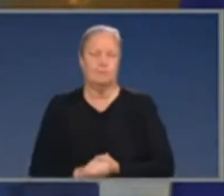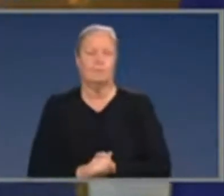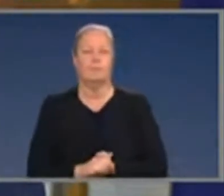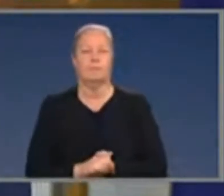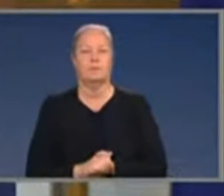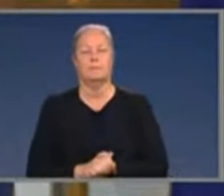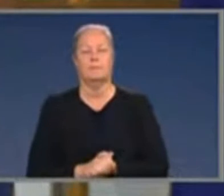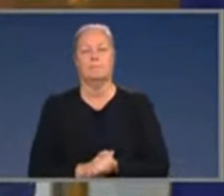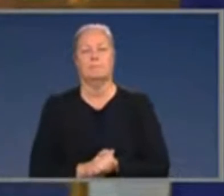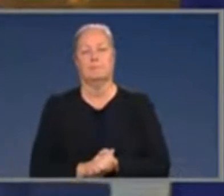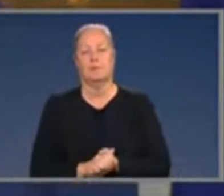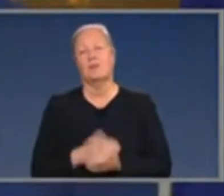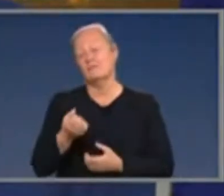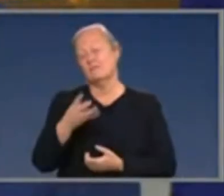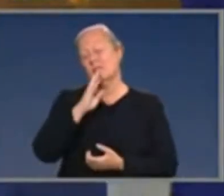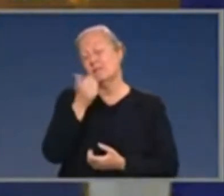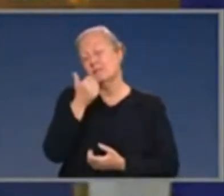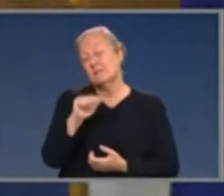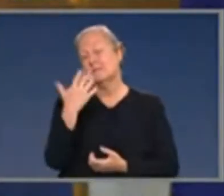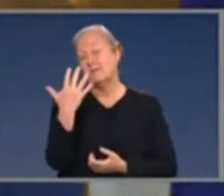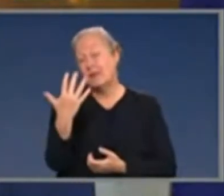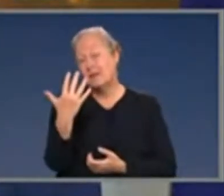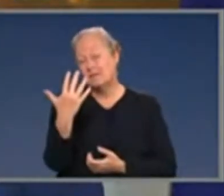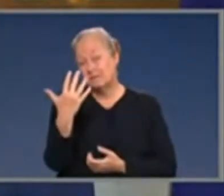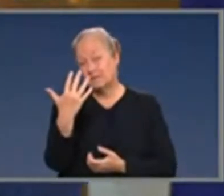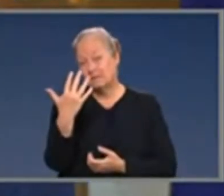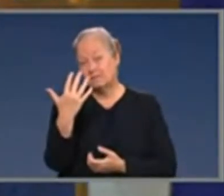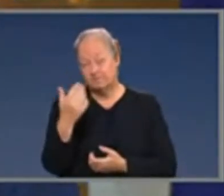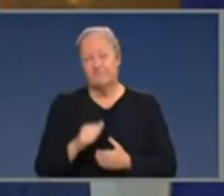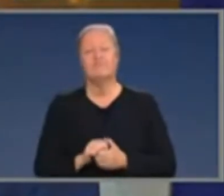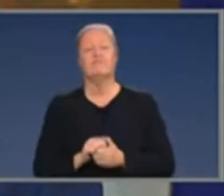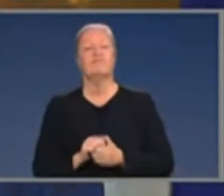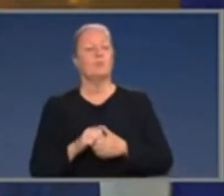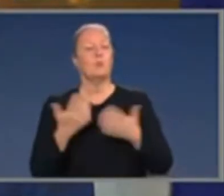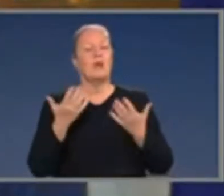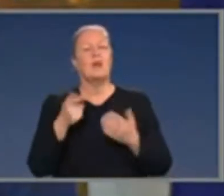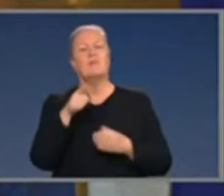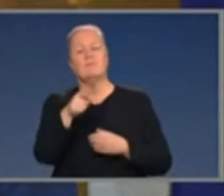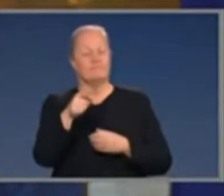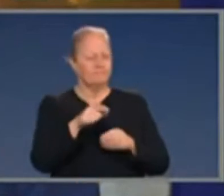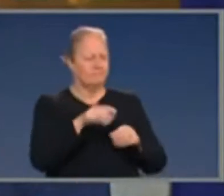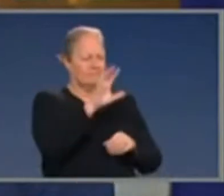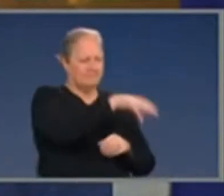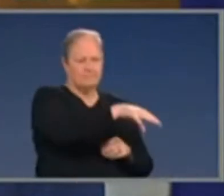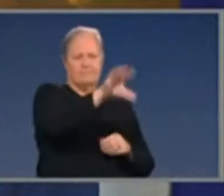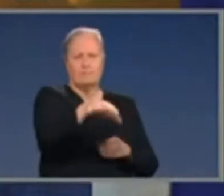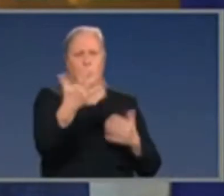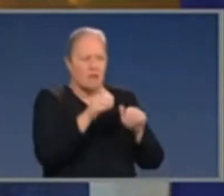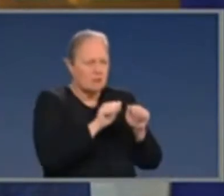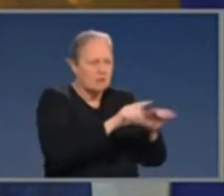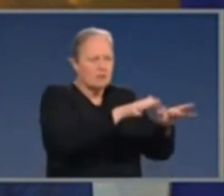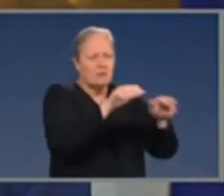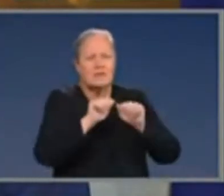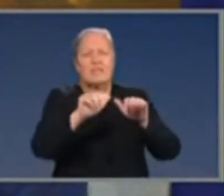there are 465 facilities in the outbreak hot zones, that in some